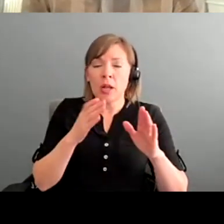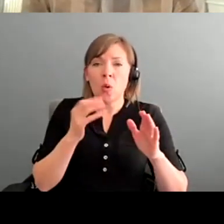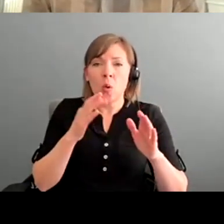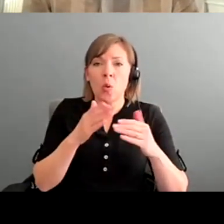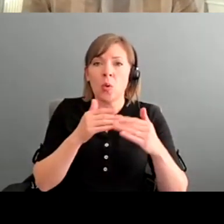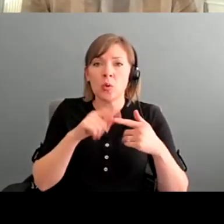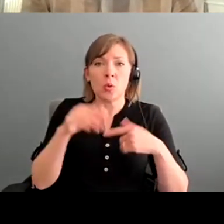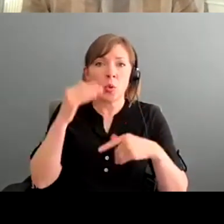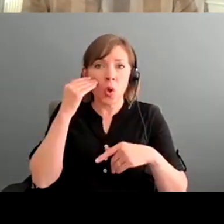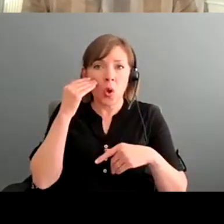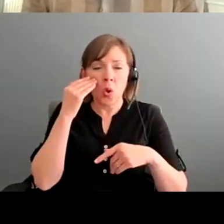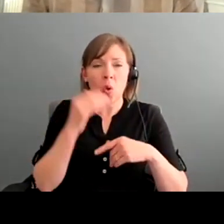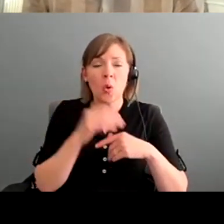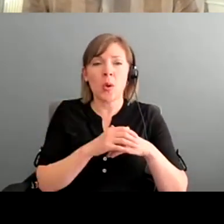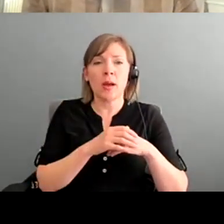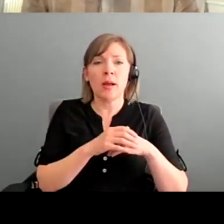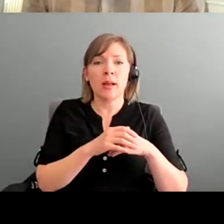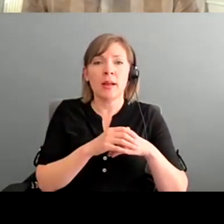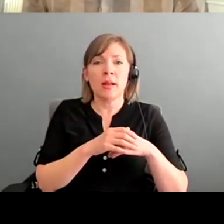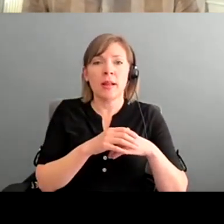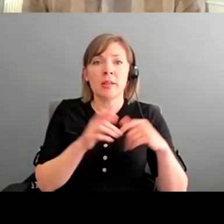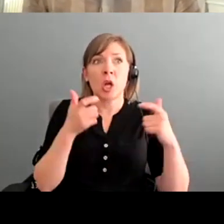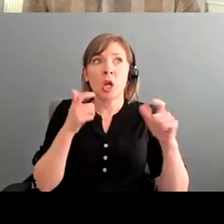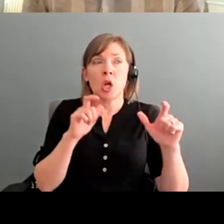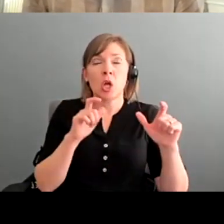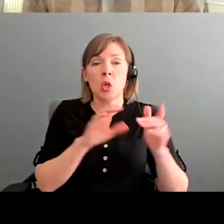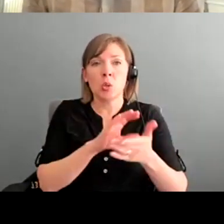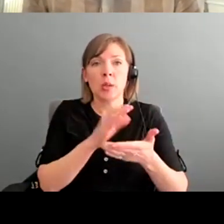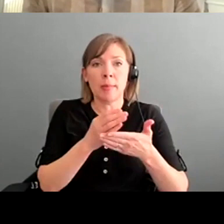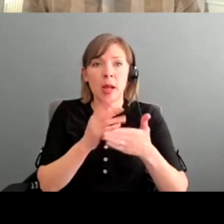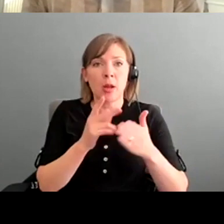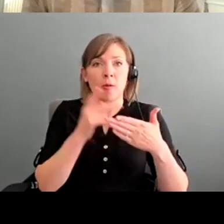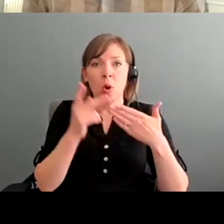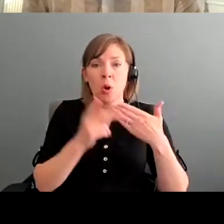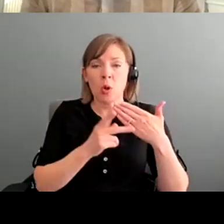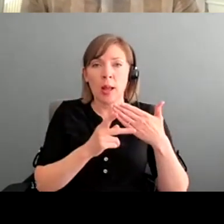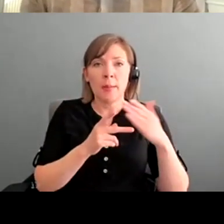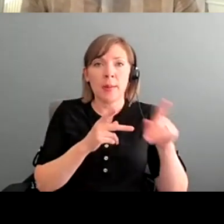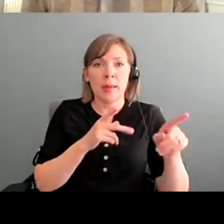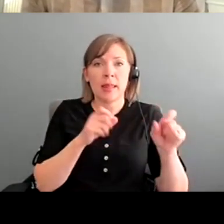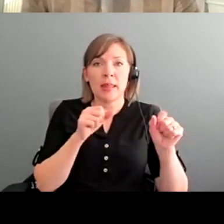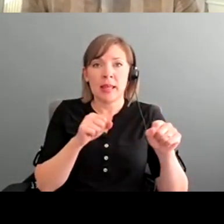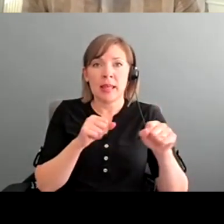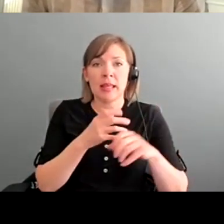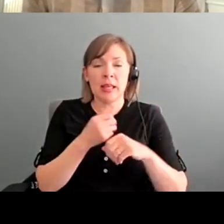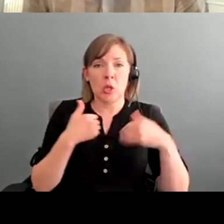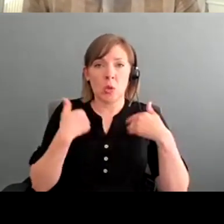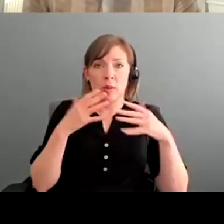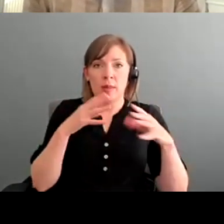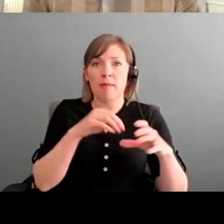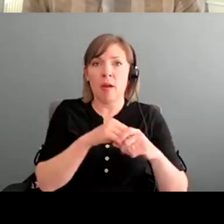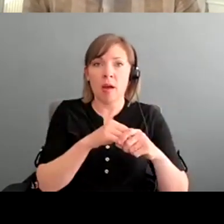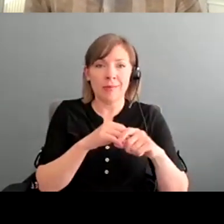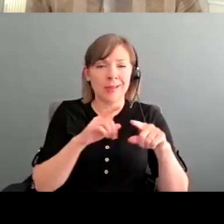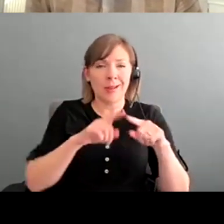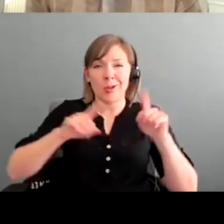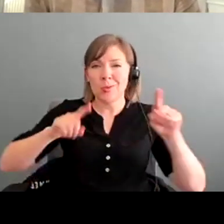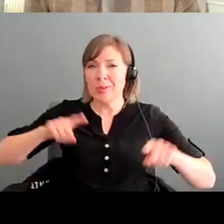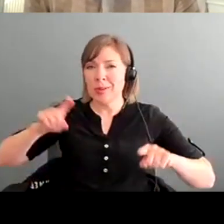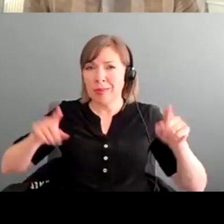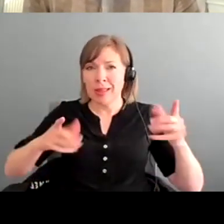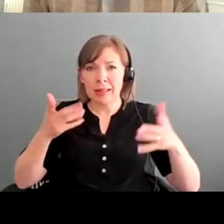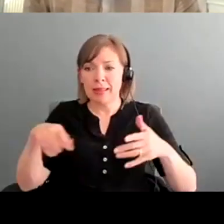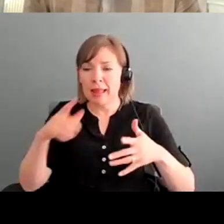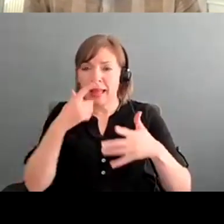what have you to know. There's a huge amount of programming that can get youth involved in all sorts of things that they might be